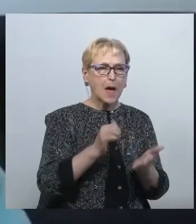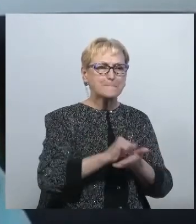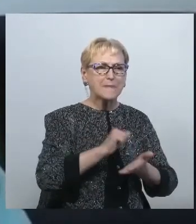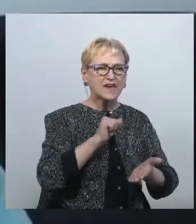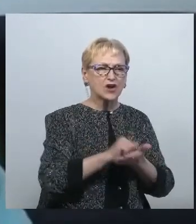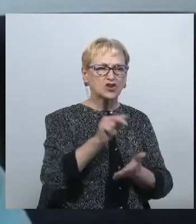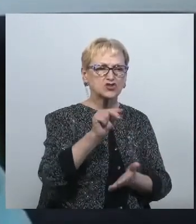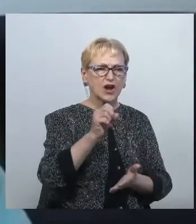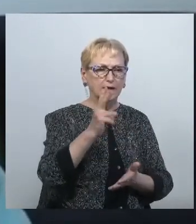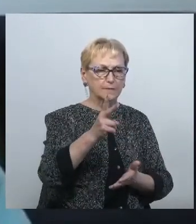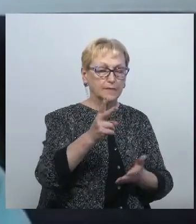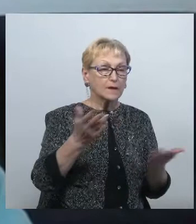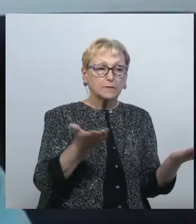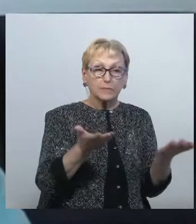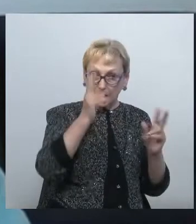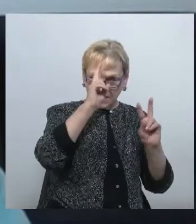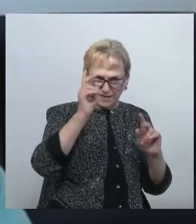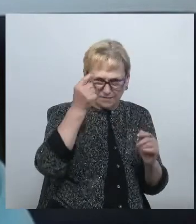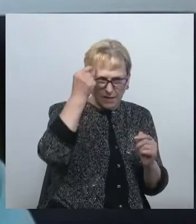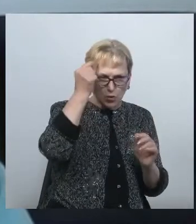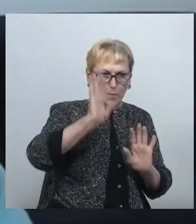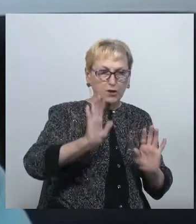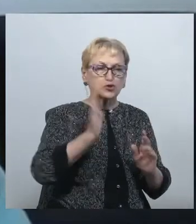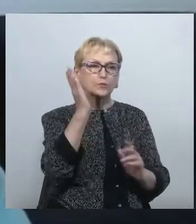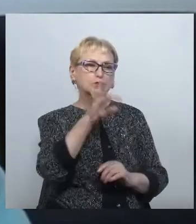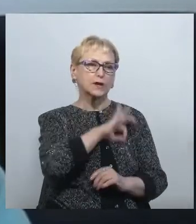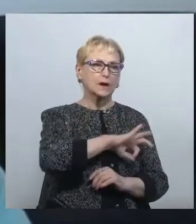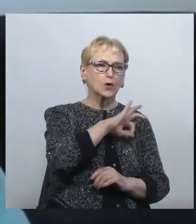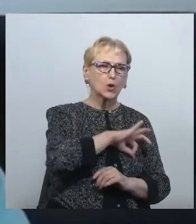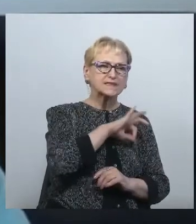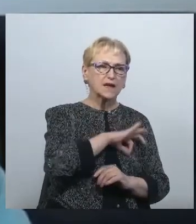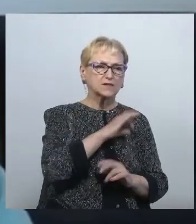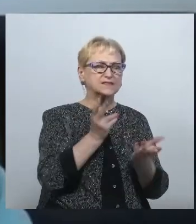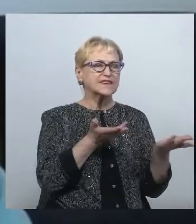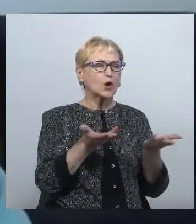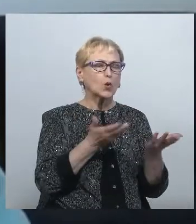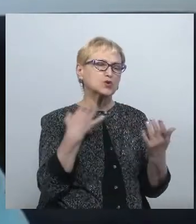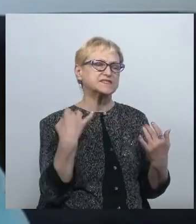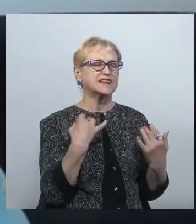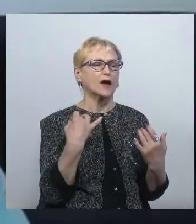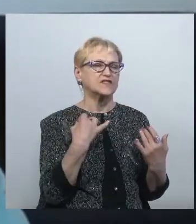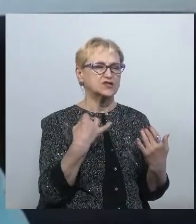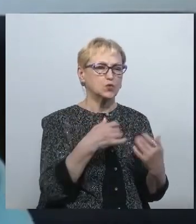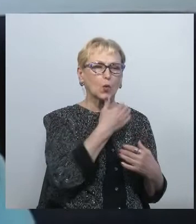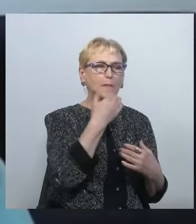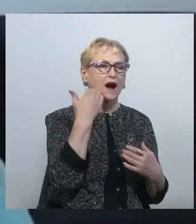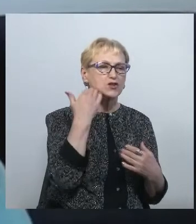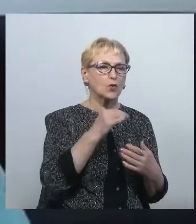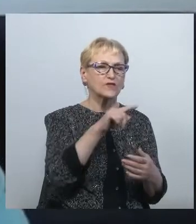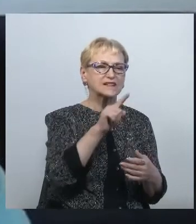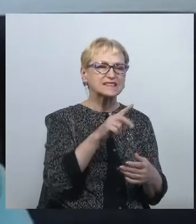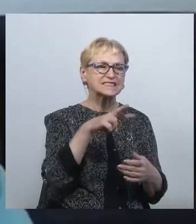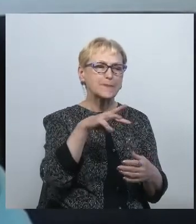Check. And we didn't think that it would be popular or will be